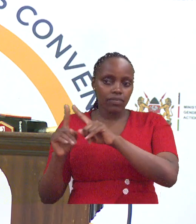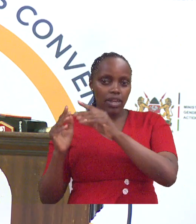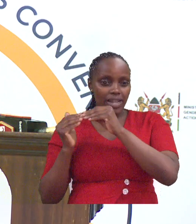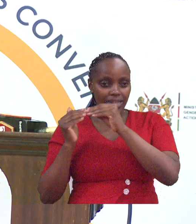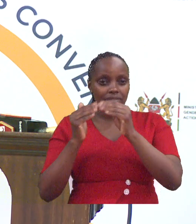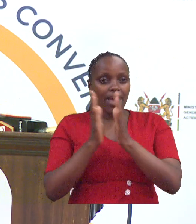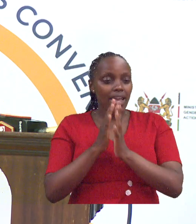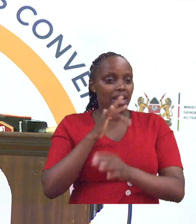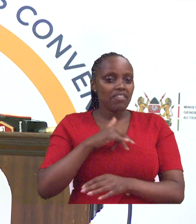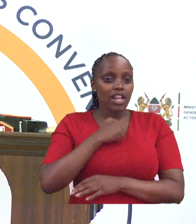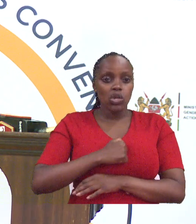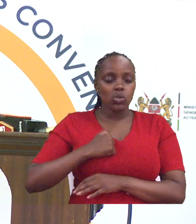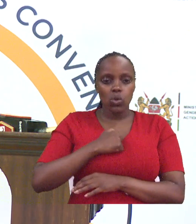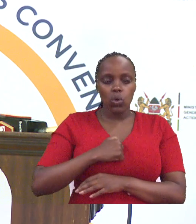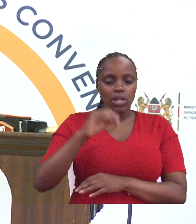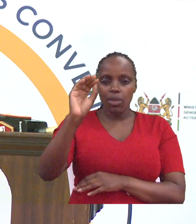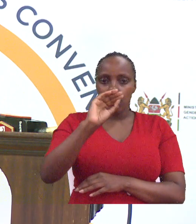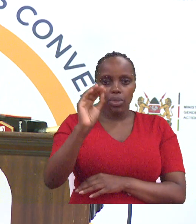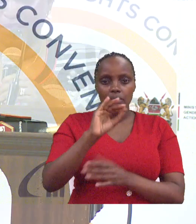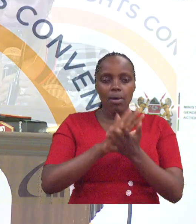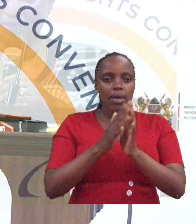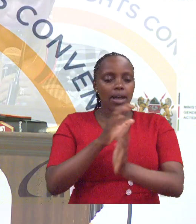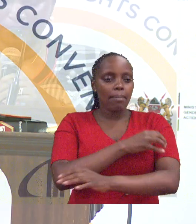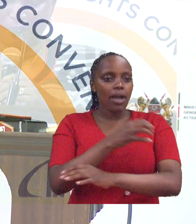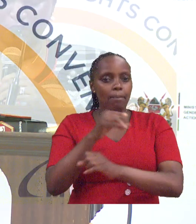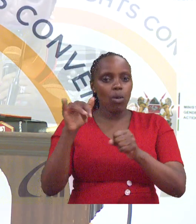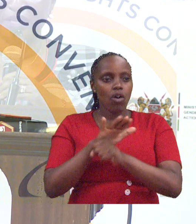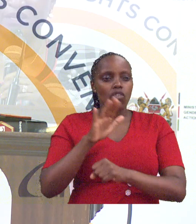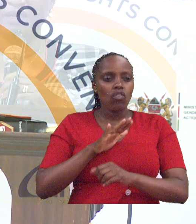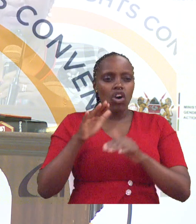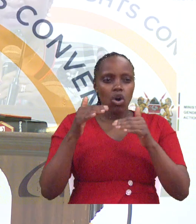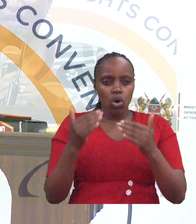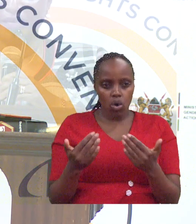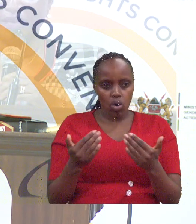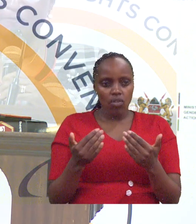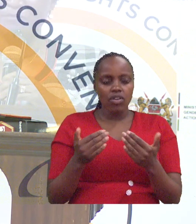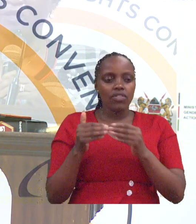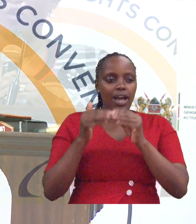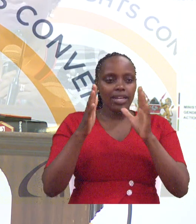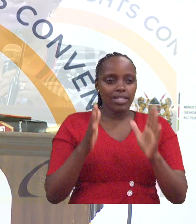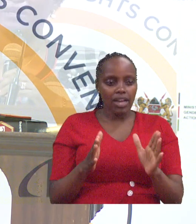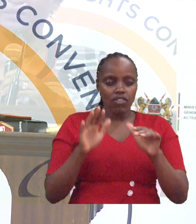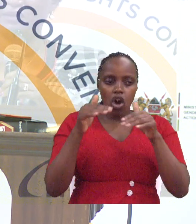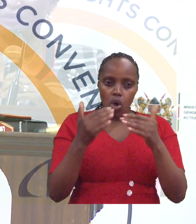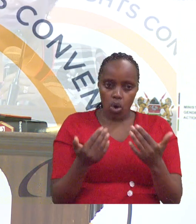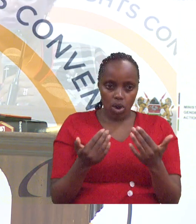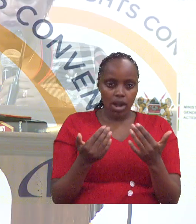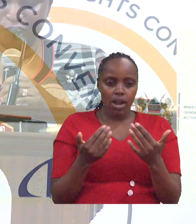never apologize for being a powerful woman, or being a leader, or